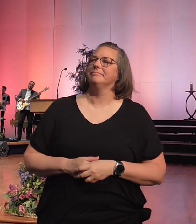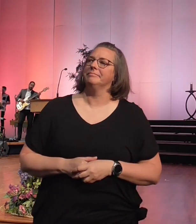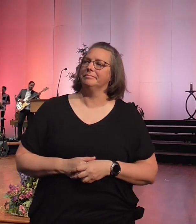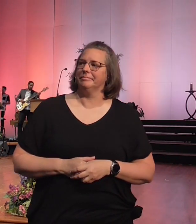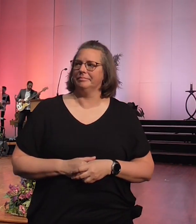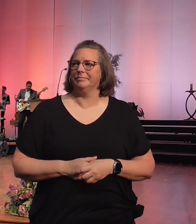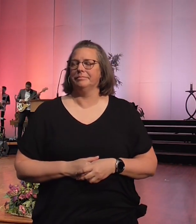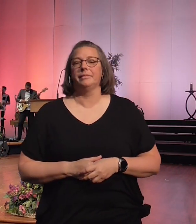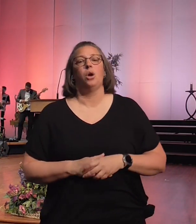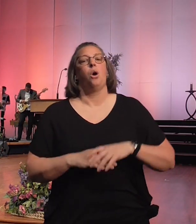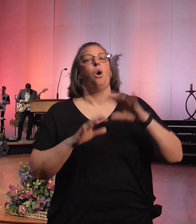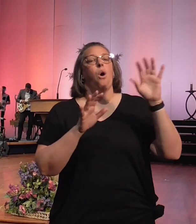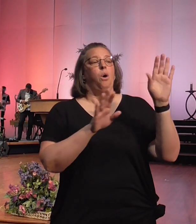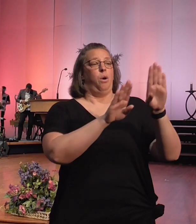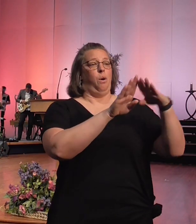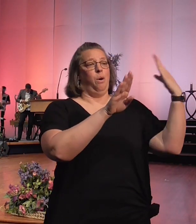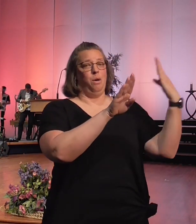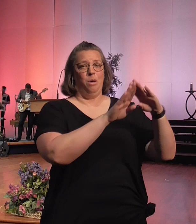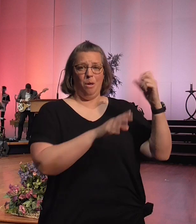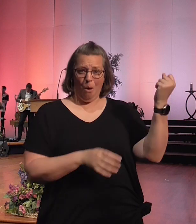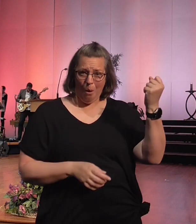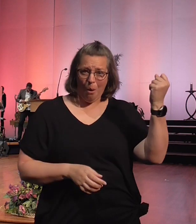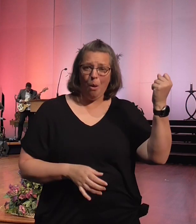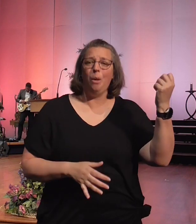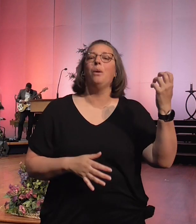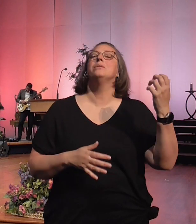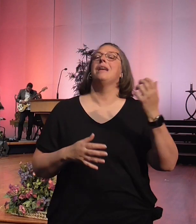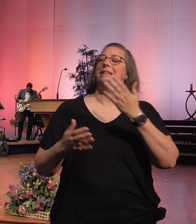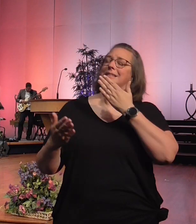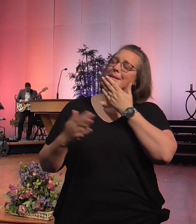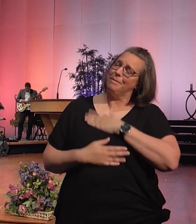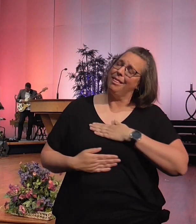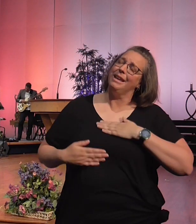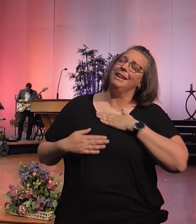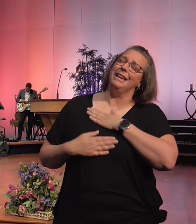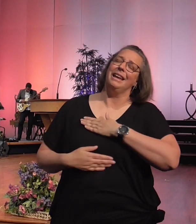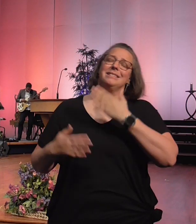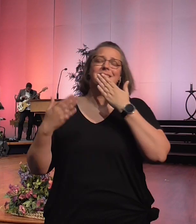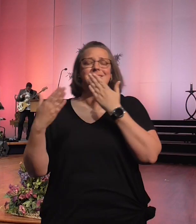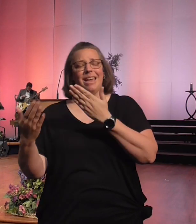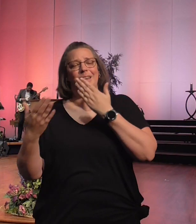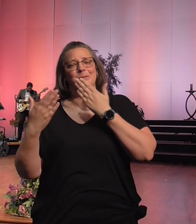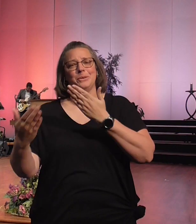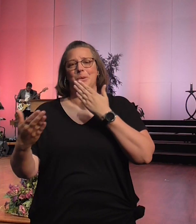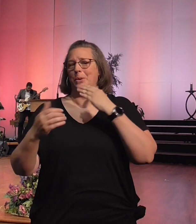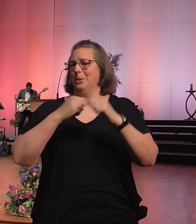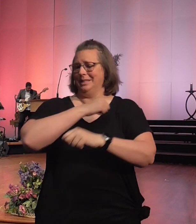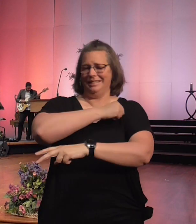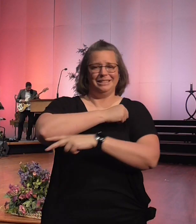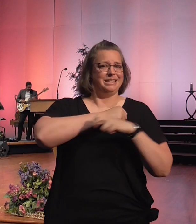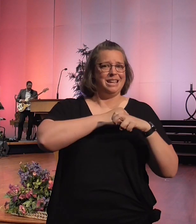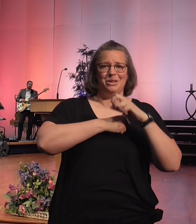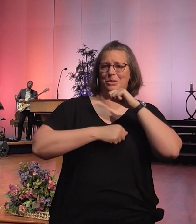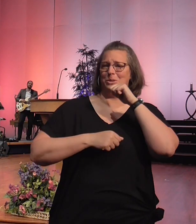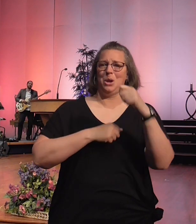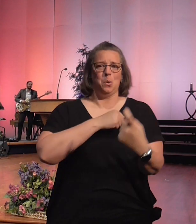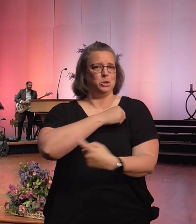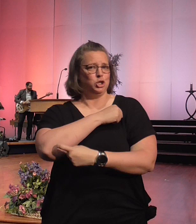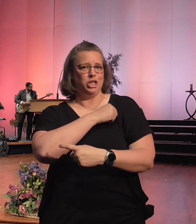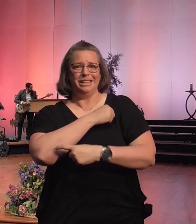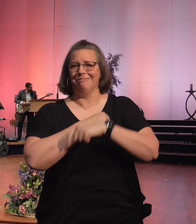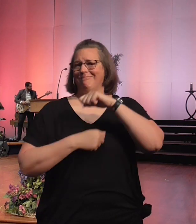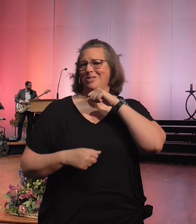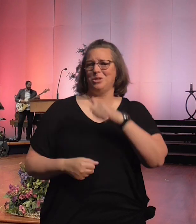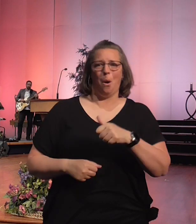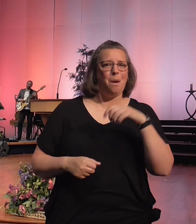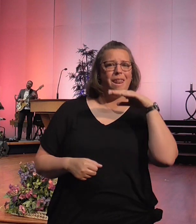Hold the door, say please, say thank you. Don't steal and don't cheat and don't